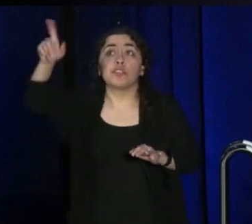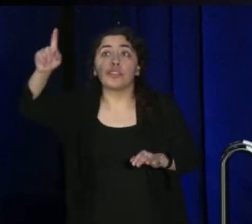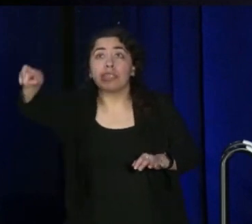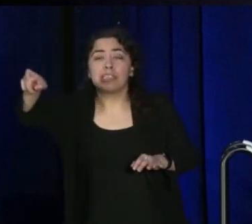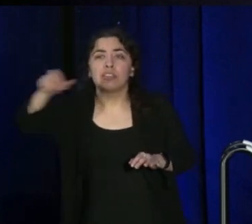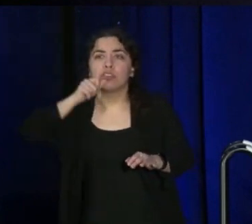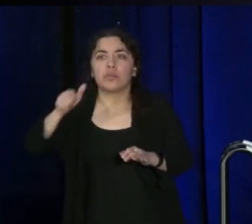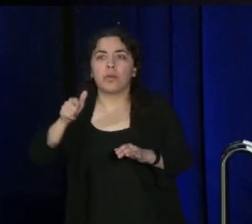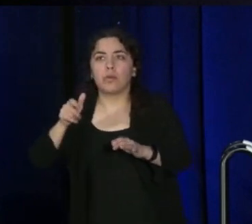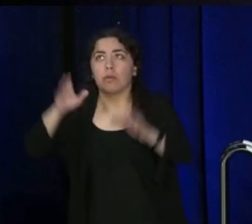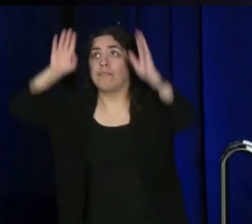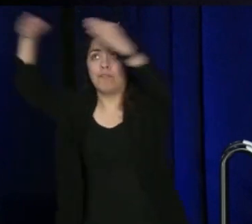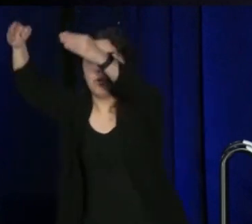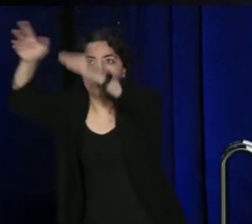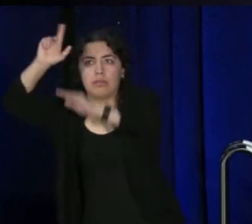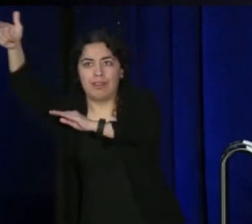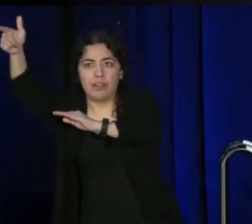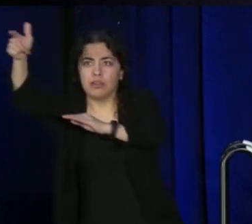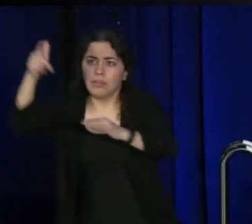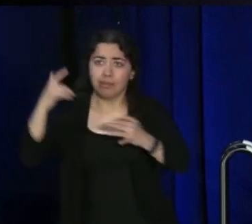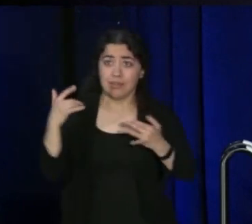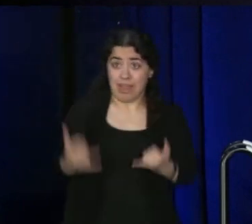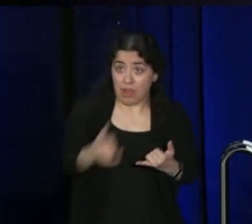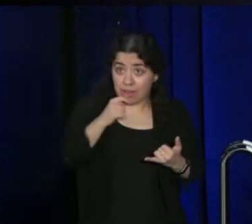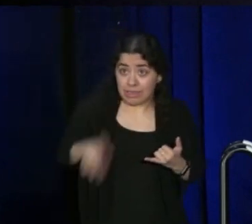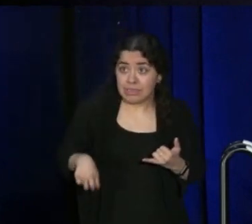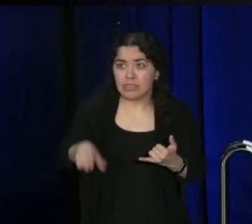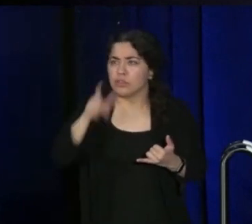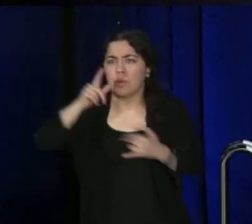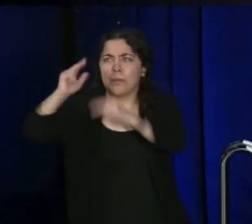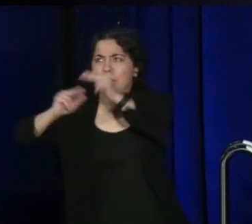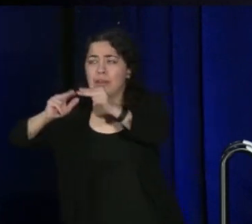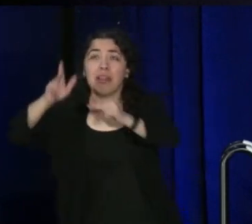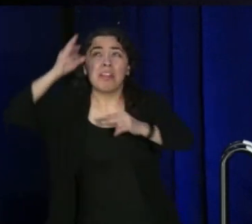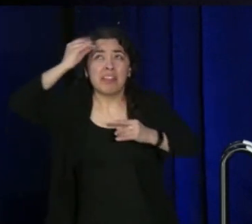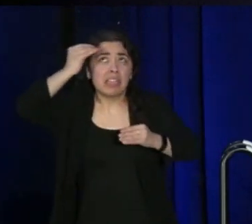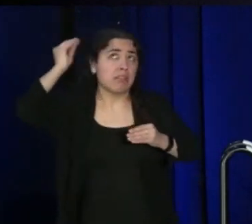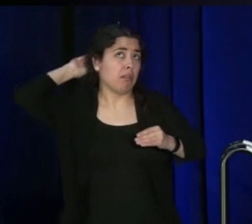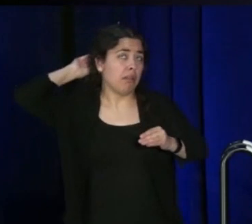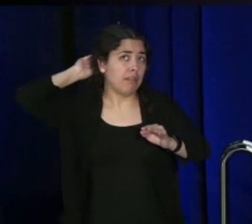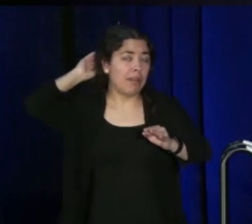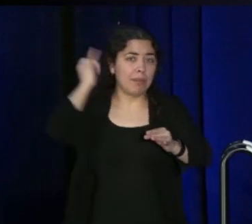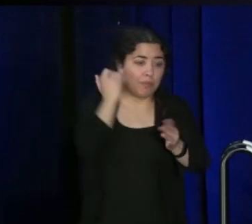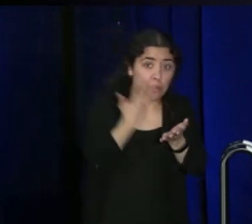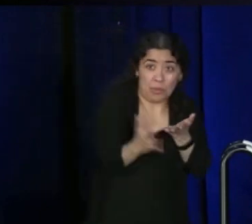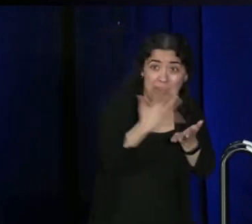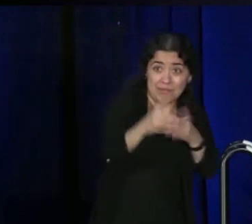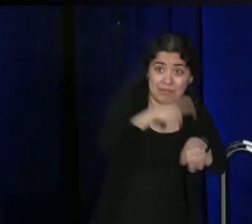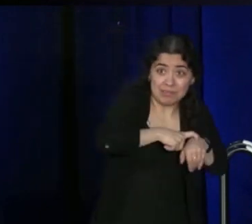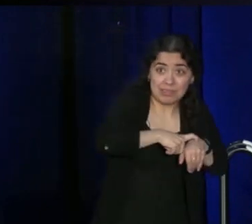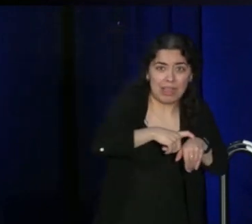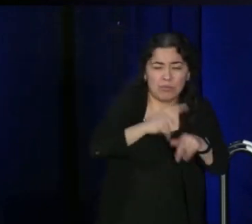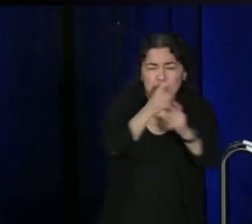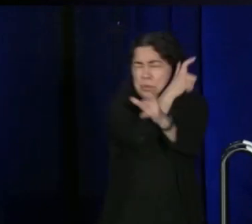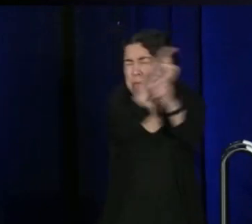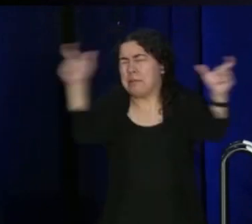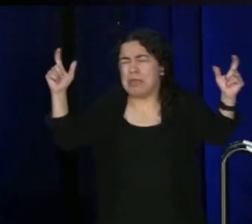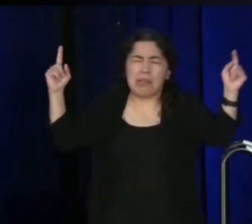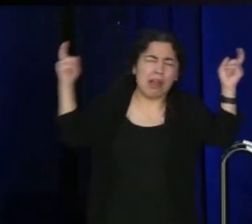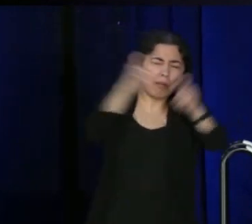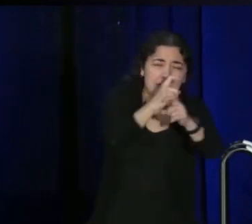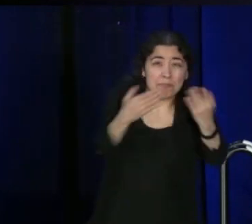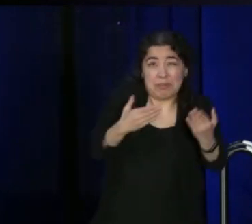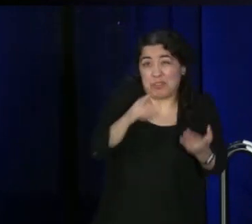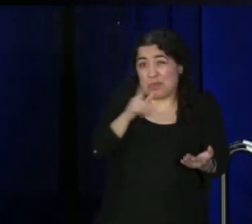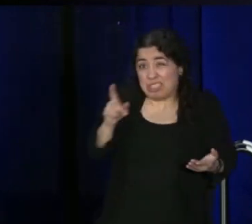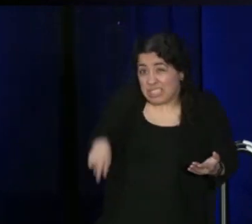now, don't build for it. You can think about it, but if you waste that time engineering and building something that's way too big and complex, you might end up not needing it